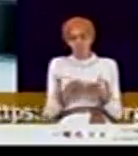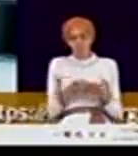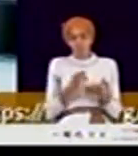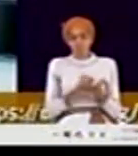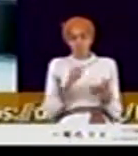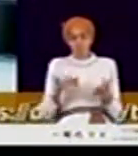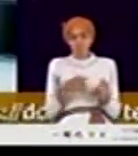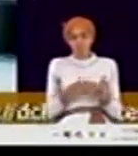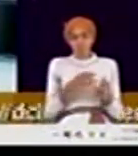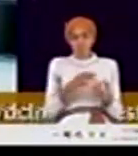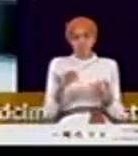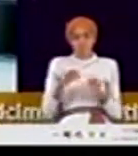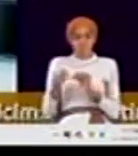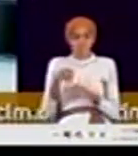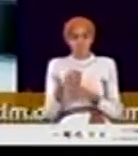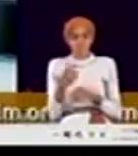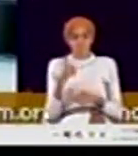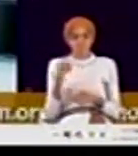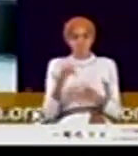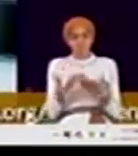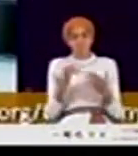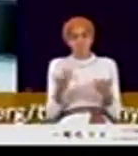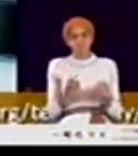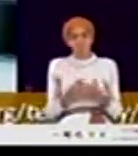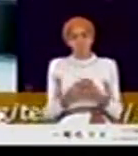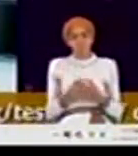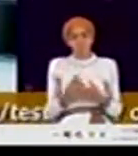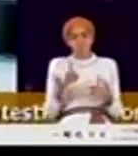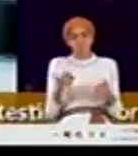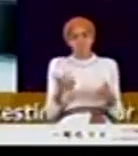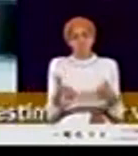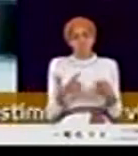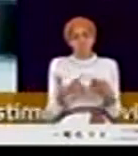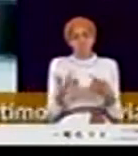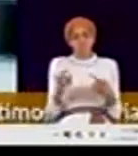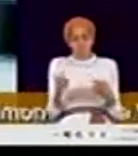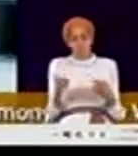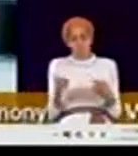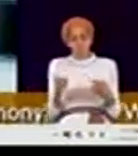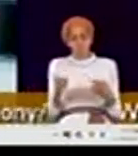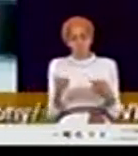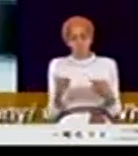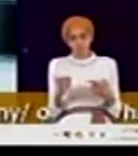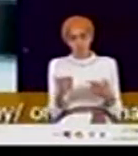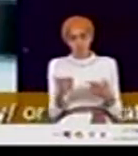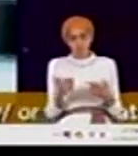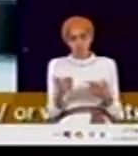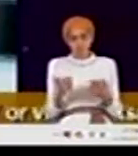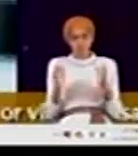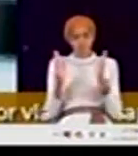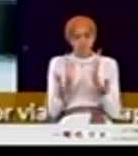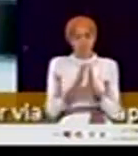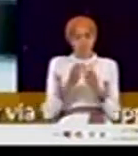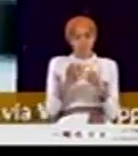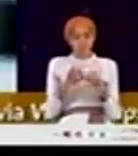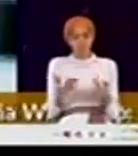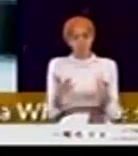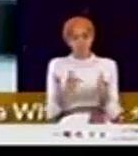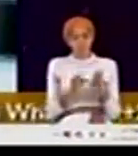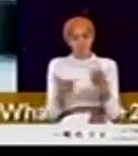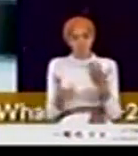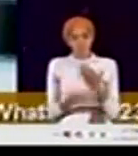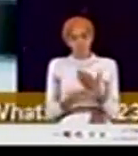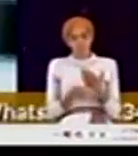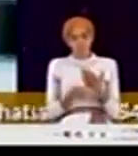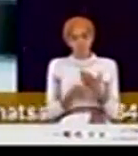Lord. Now the pastor, when I went to the pastor, or when my pastor finished the program, he told me,